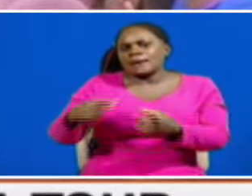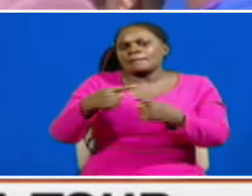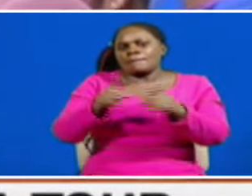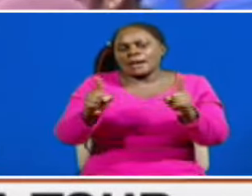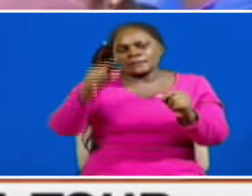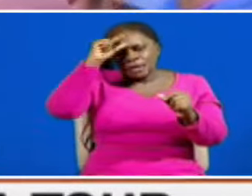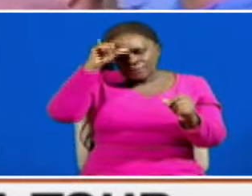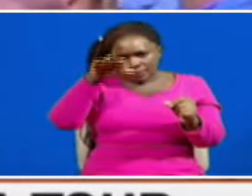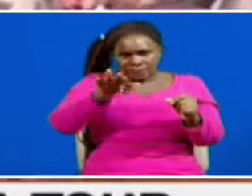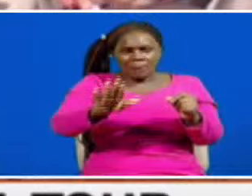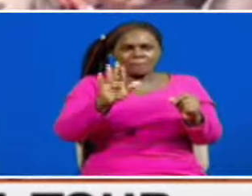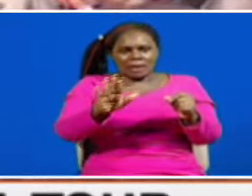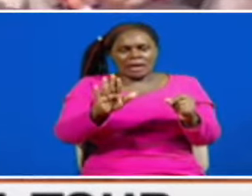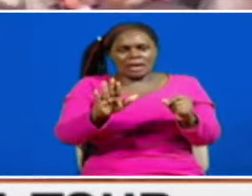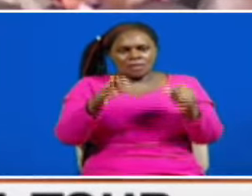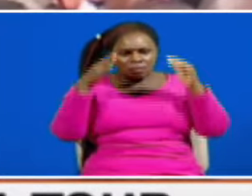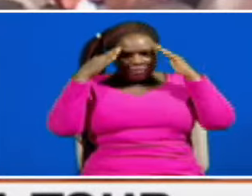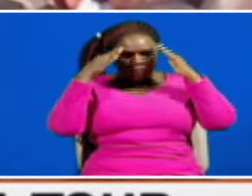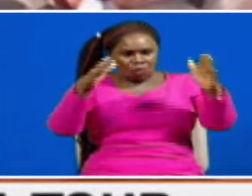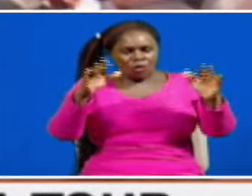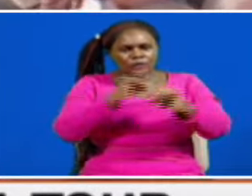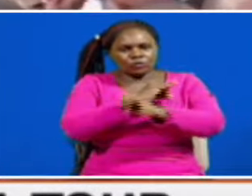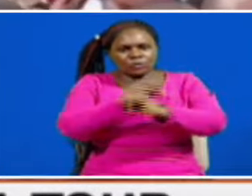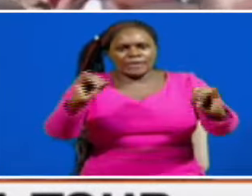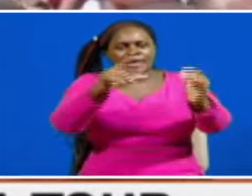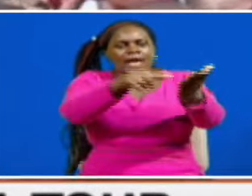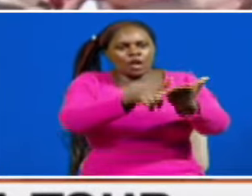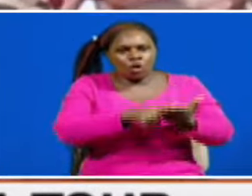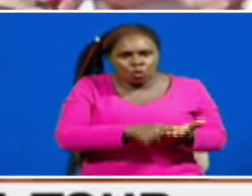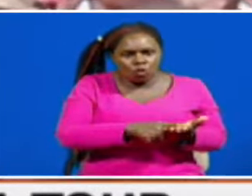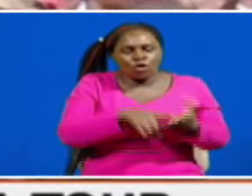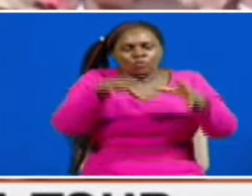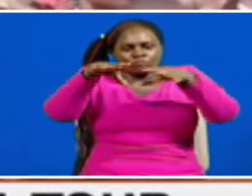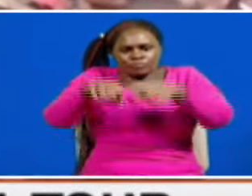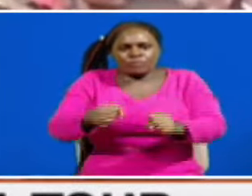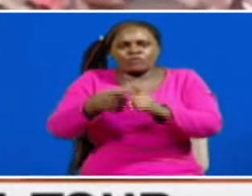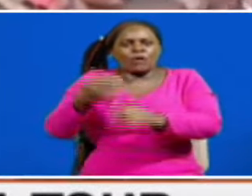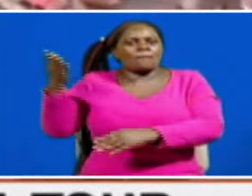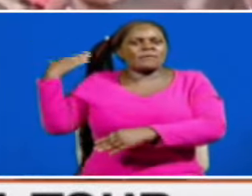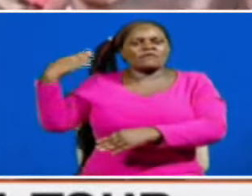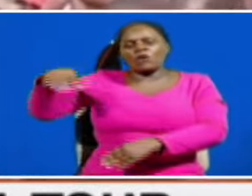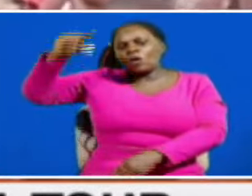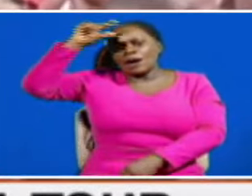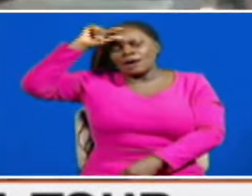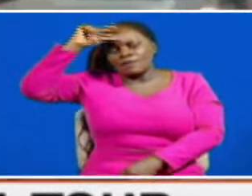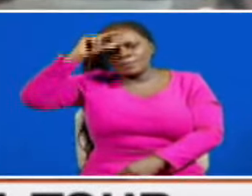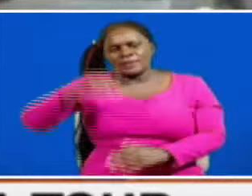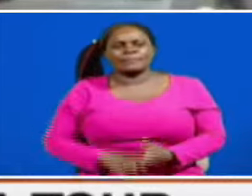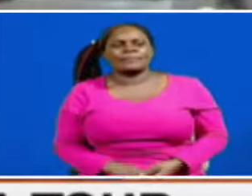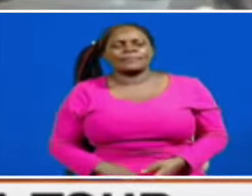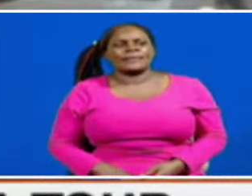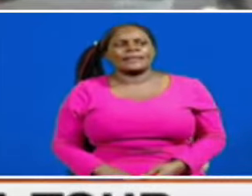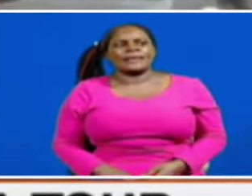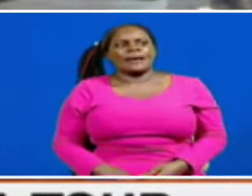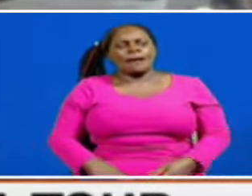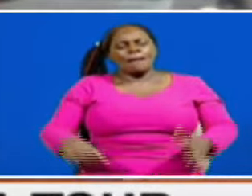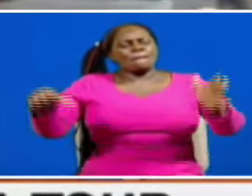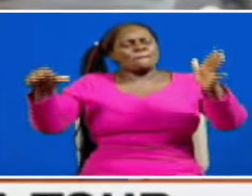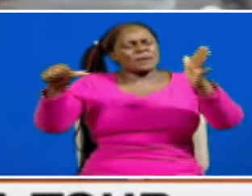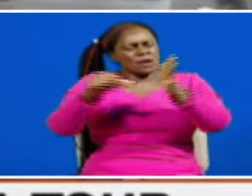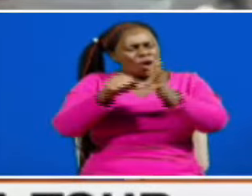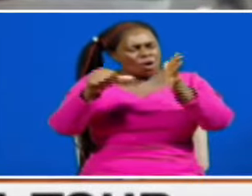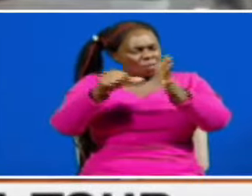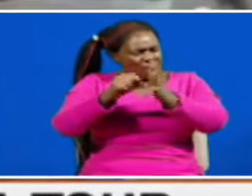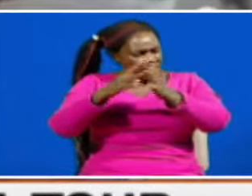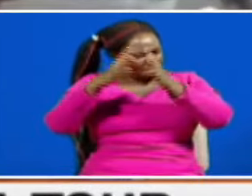his administration was keen to clear the foreign debts they inherited from the previous regime. Ile kisirani kubwa